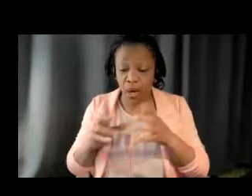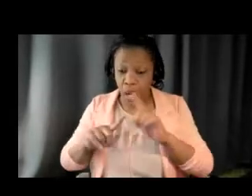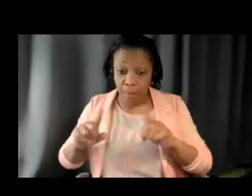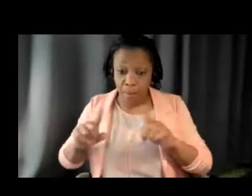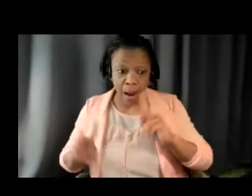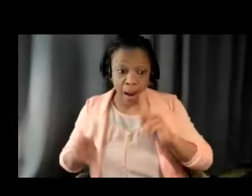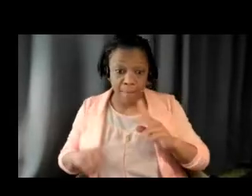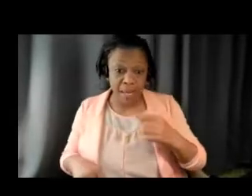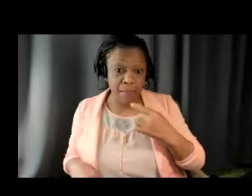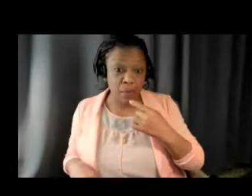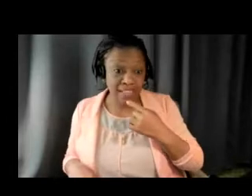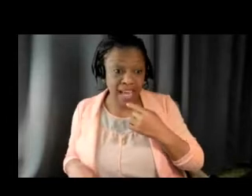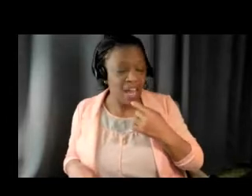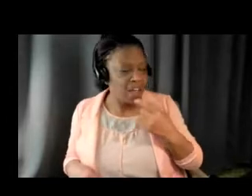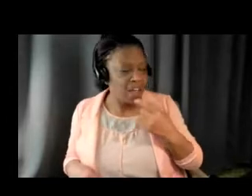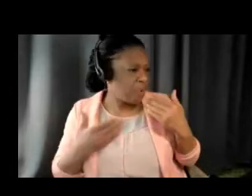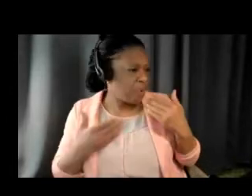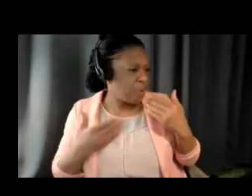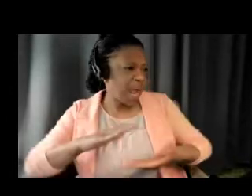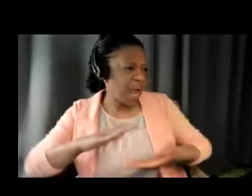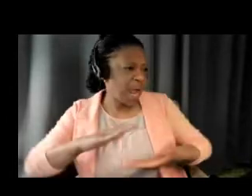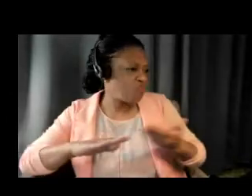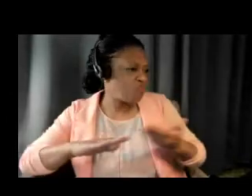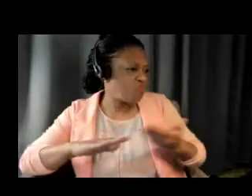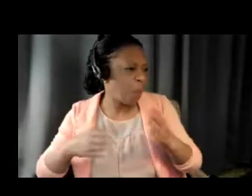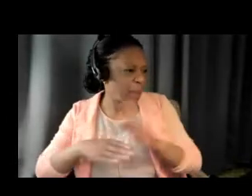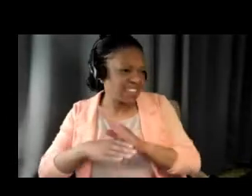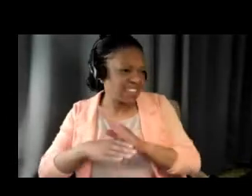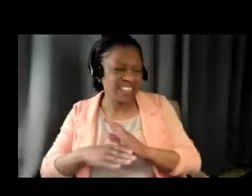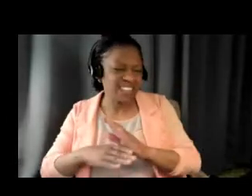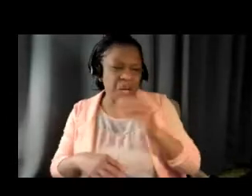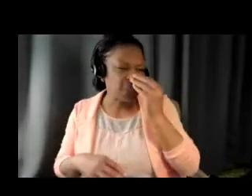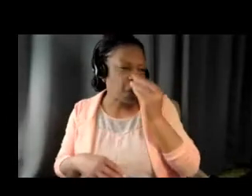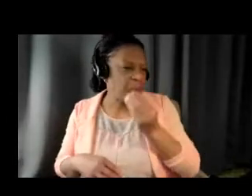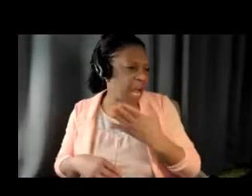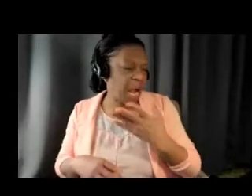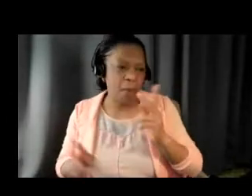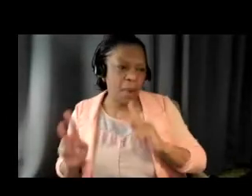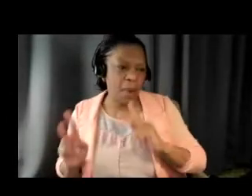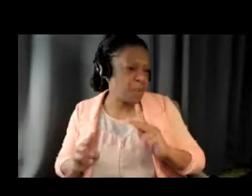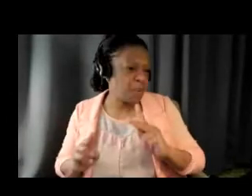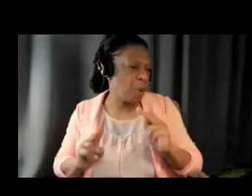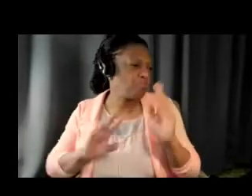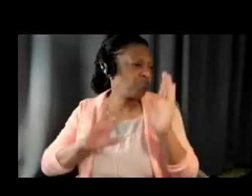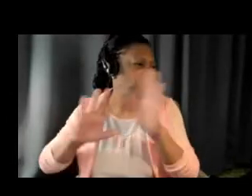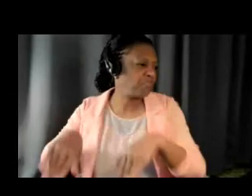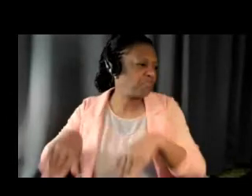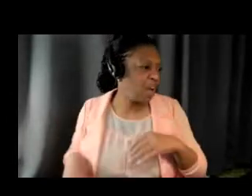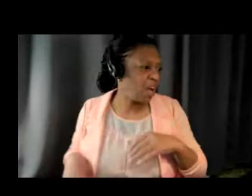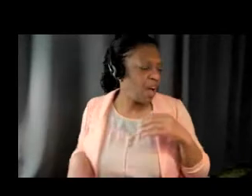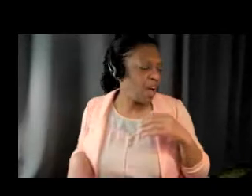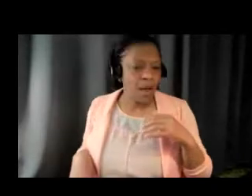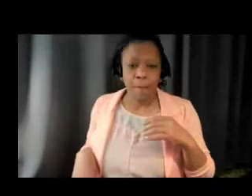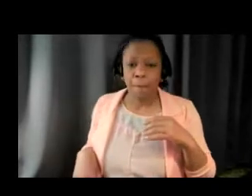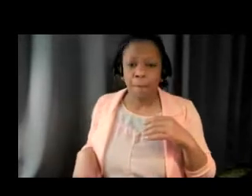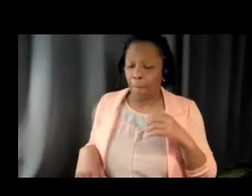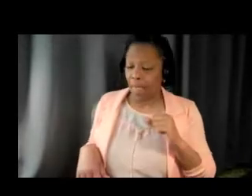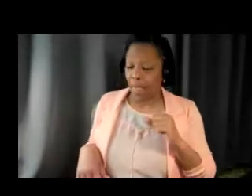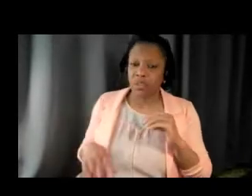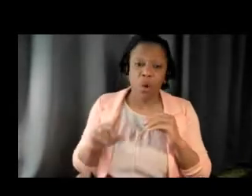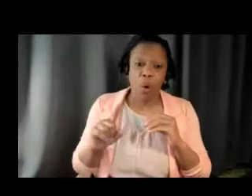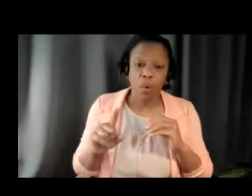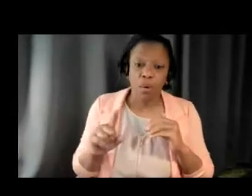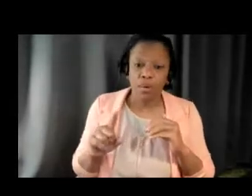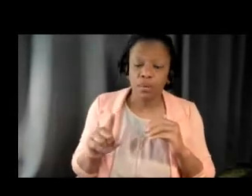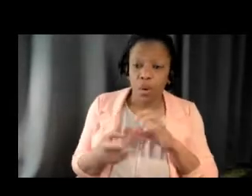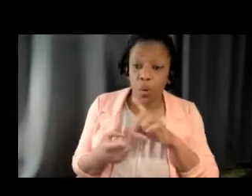not treat people as humans. Yep. And even if they're not explicitly told, when you come into the country,